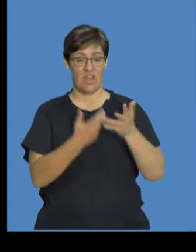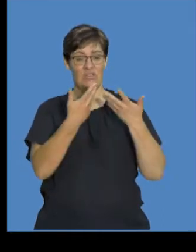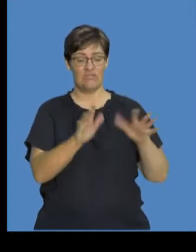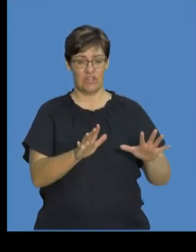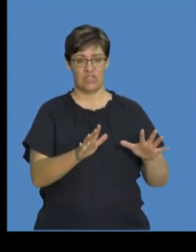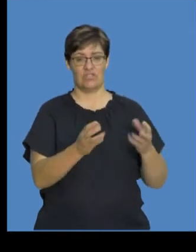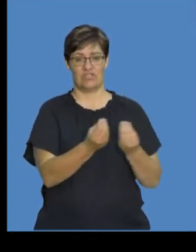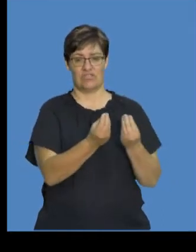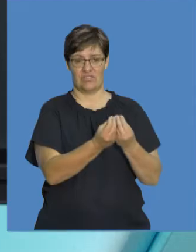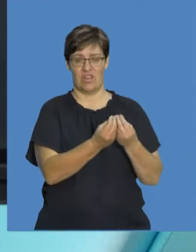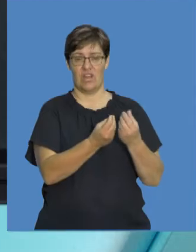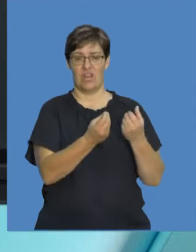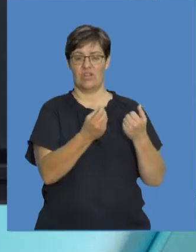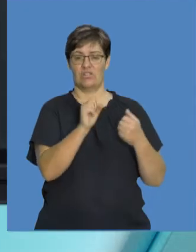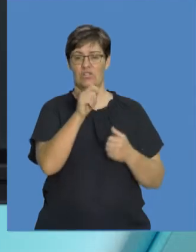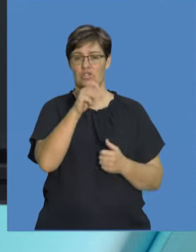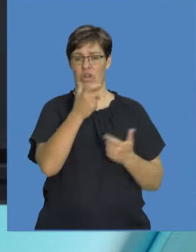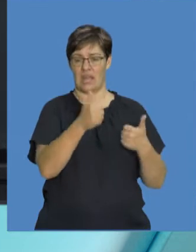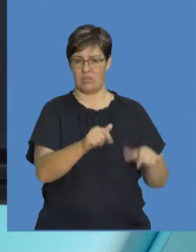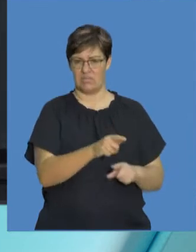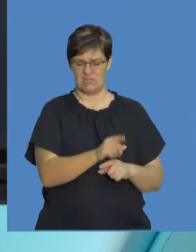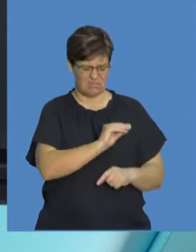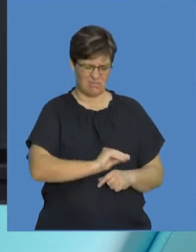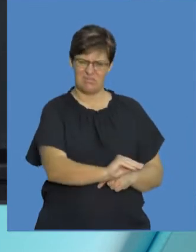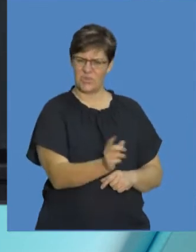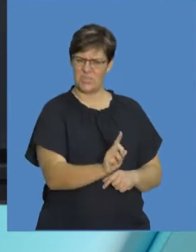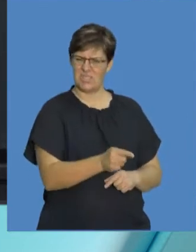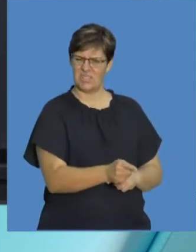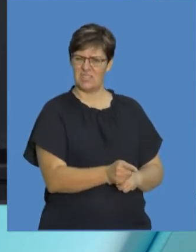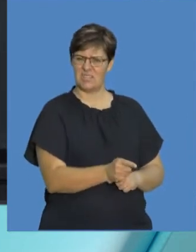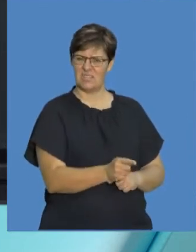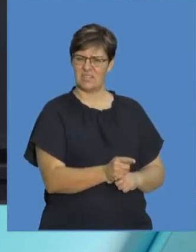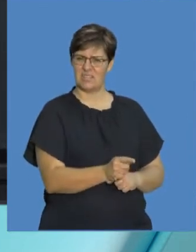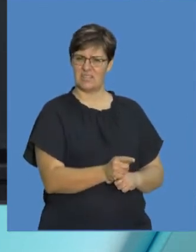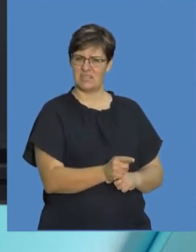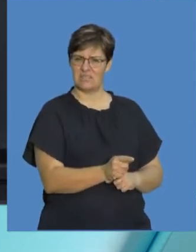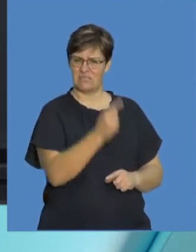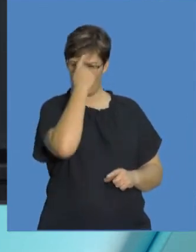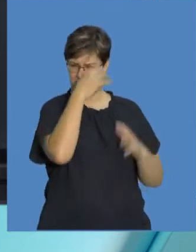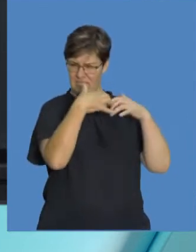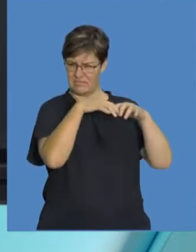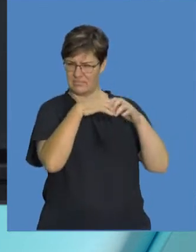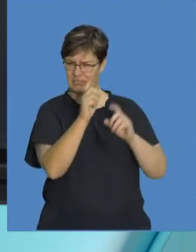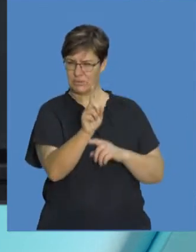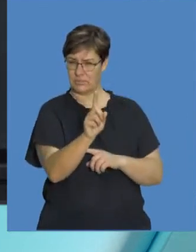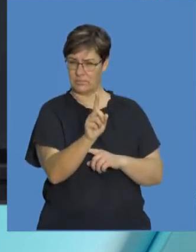finished goods stock account, what entry is that? Think about this